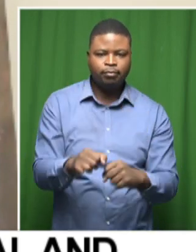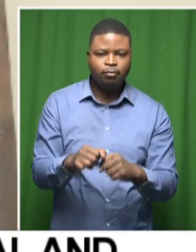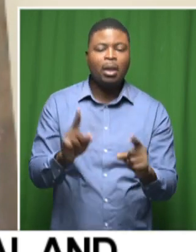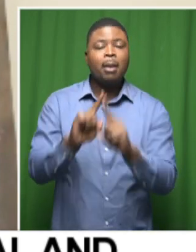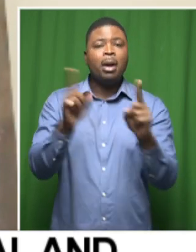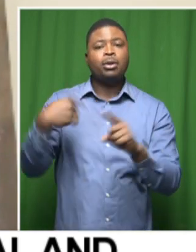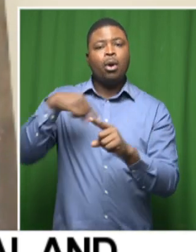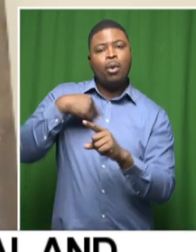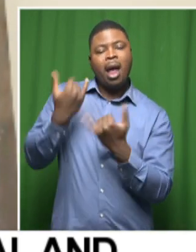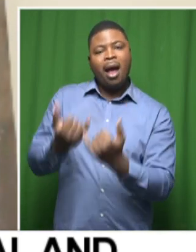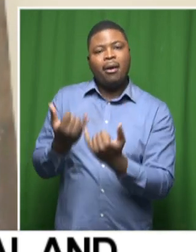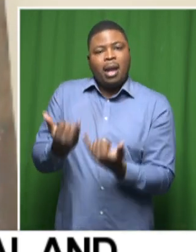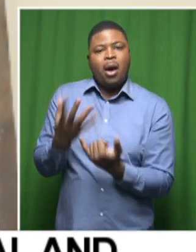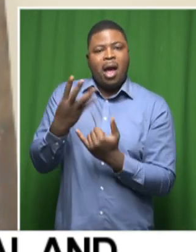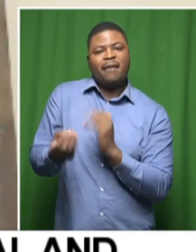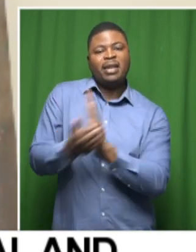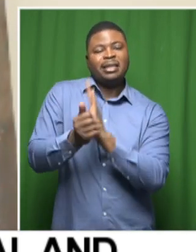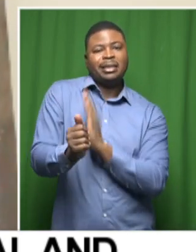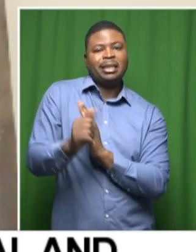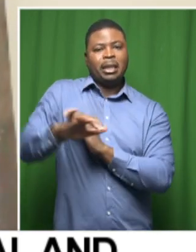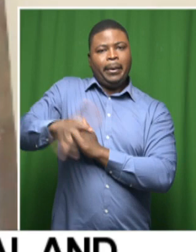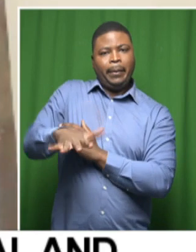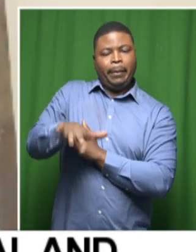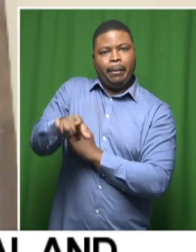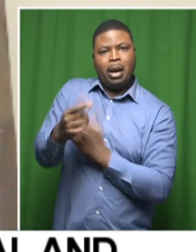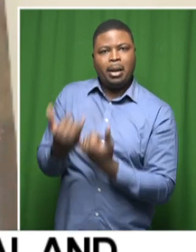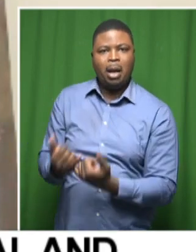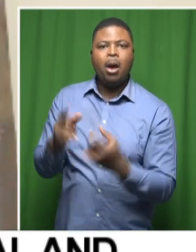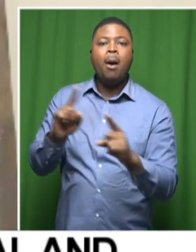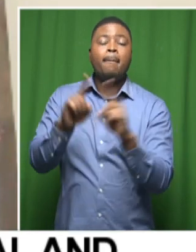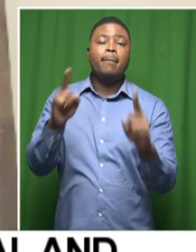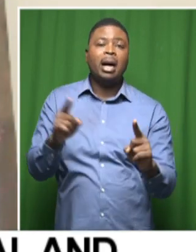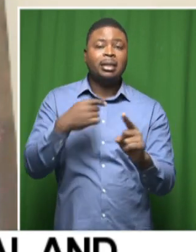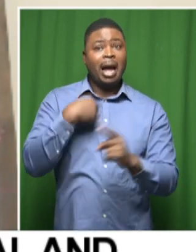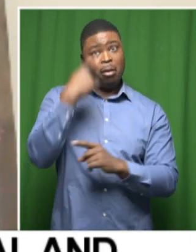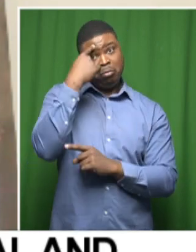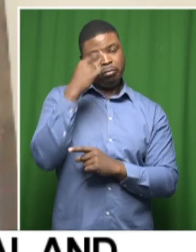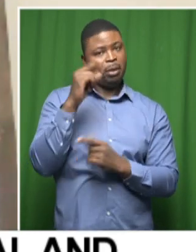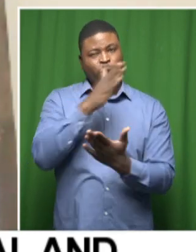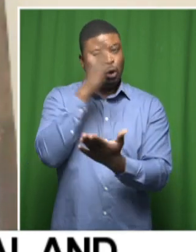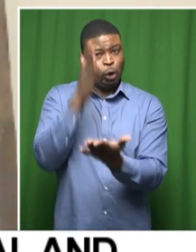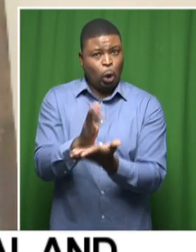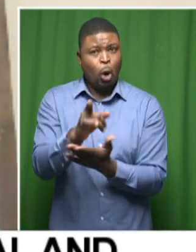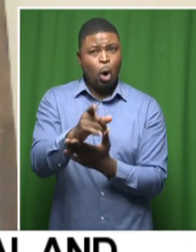short-term employability perspective, but I'm not sure that we're making the choices and decisions